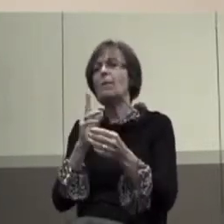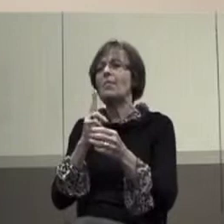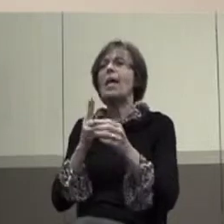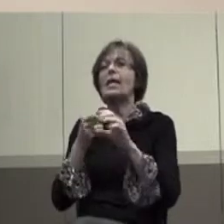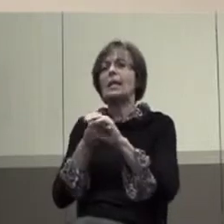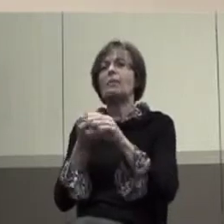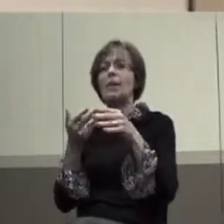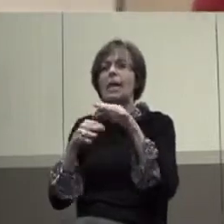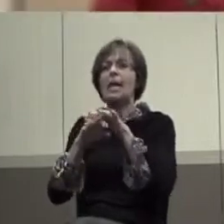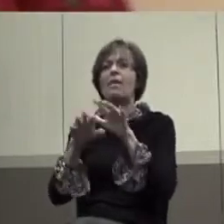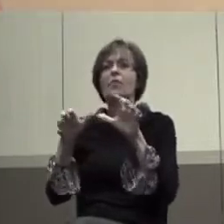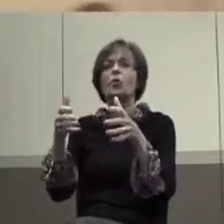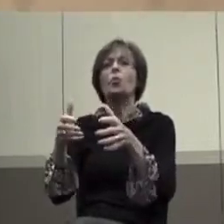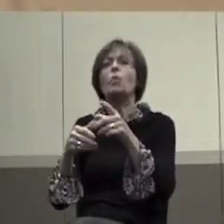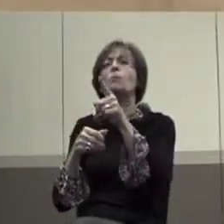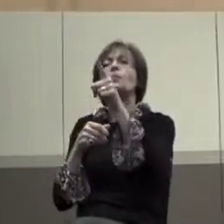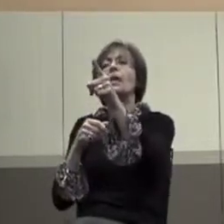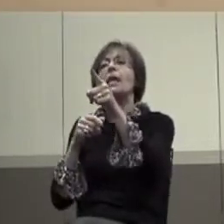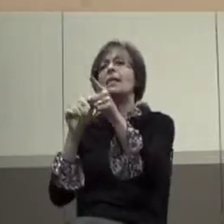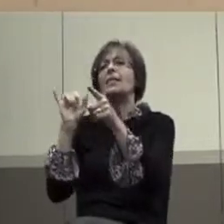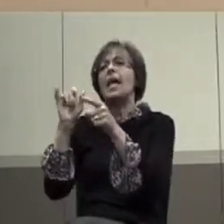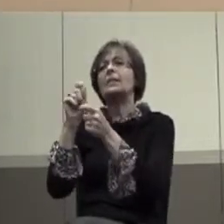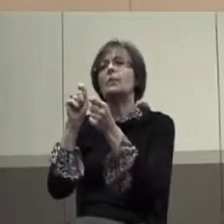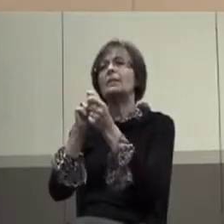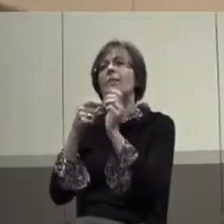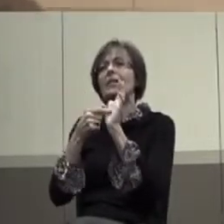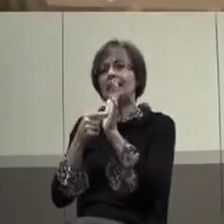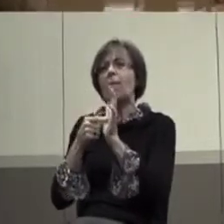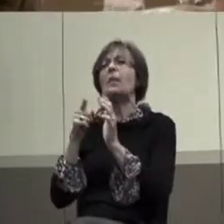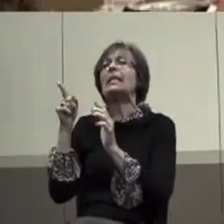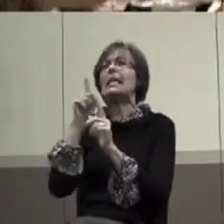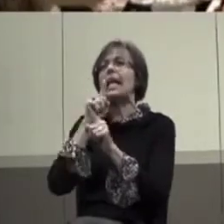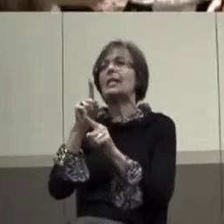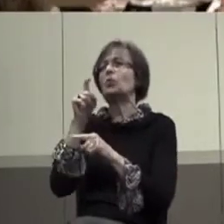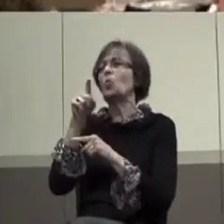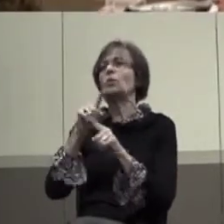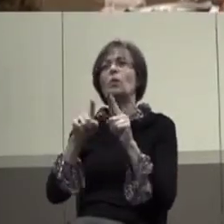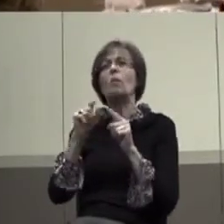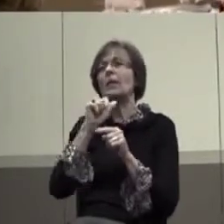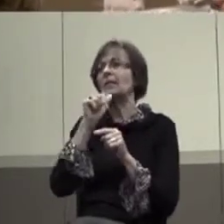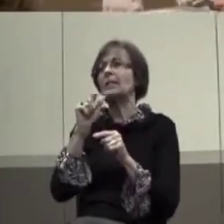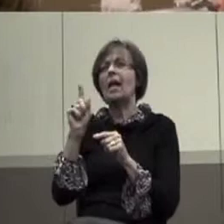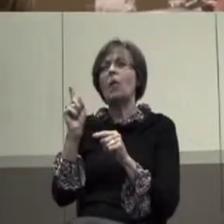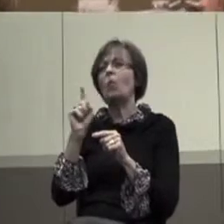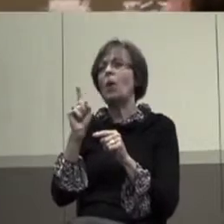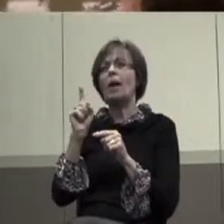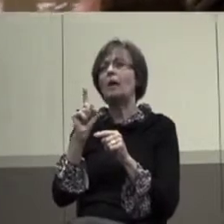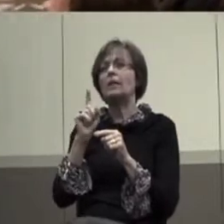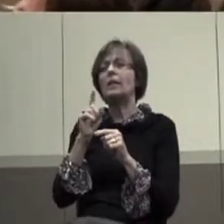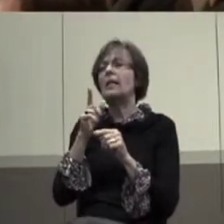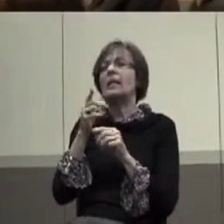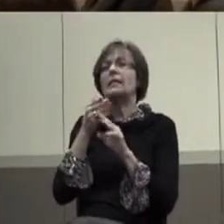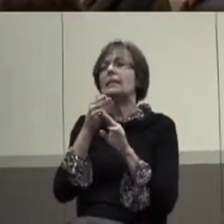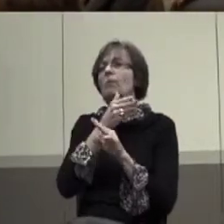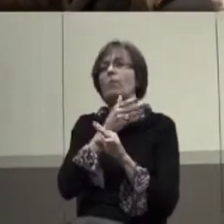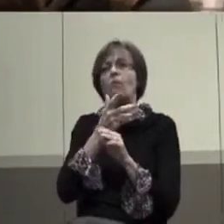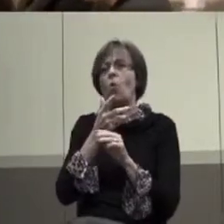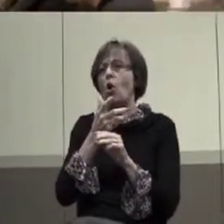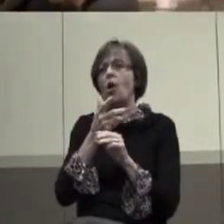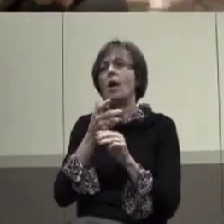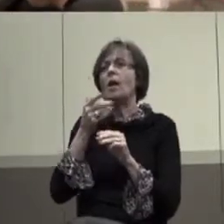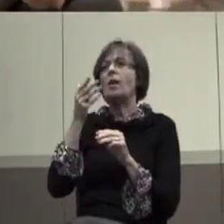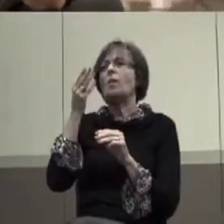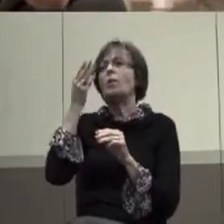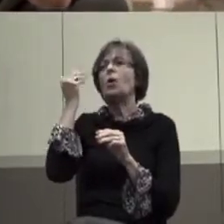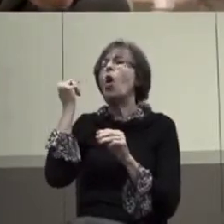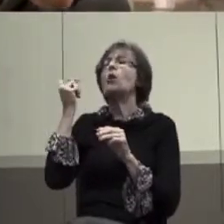I noticed that specifically, he answered a question, but it was nothing where he got to go to the board. Right. It was already, he said